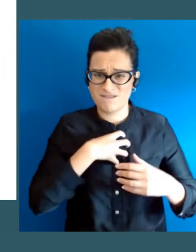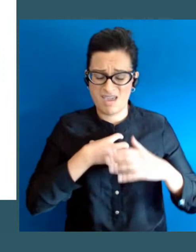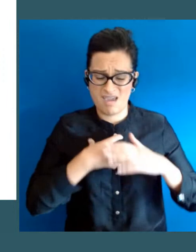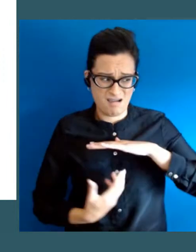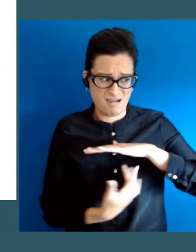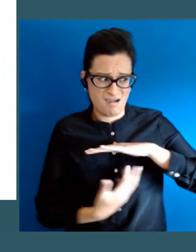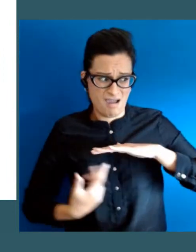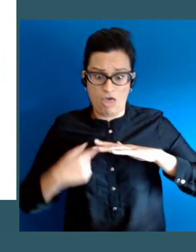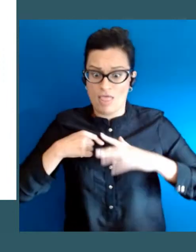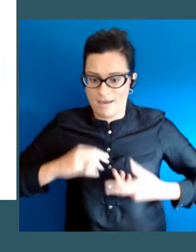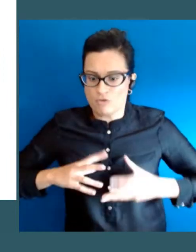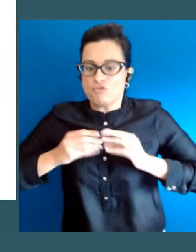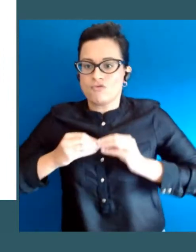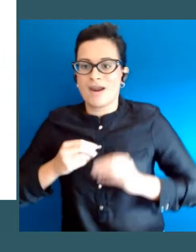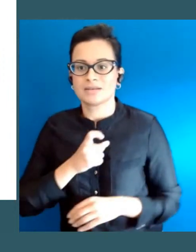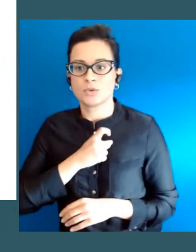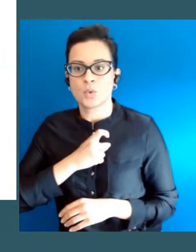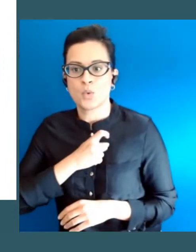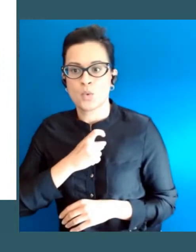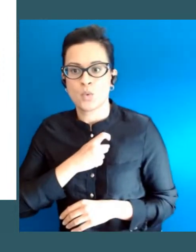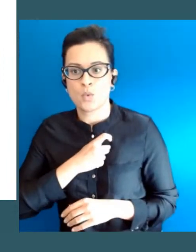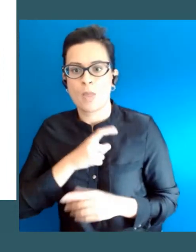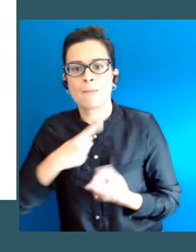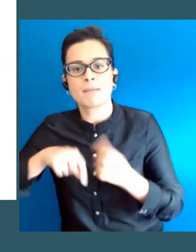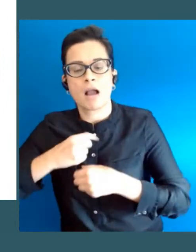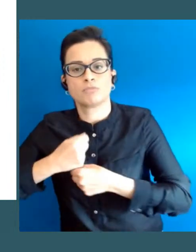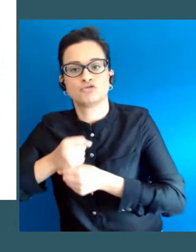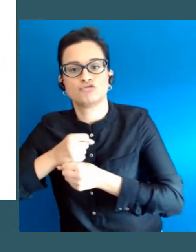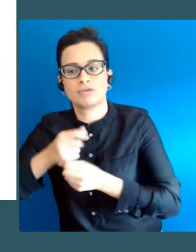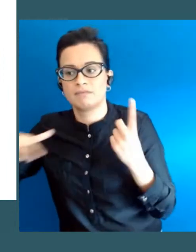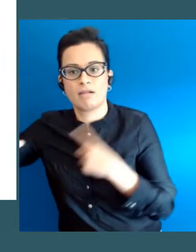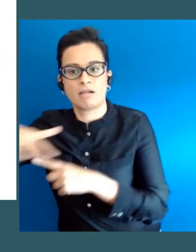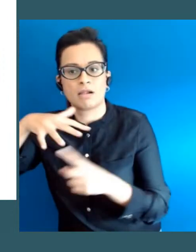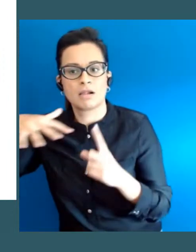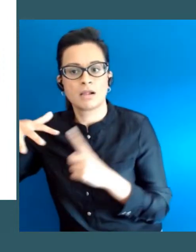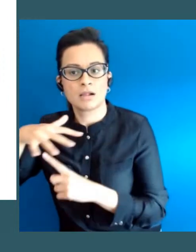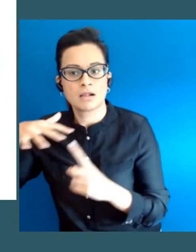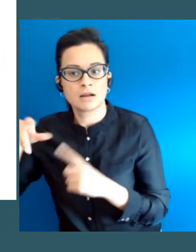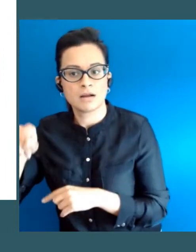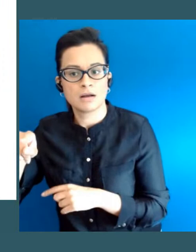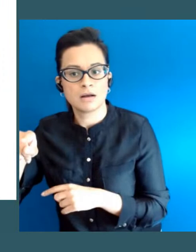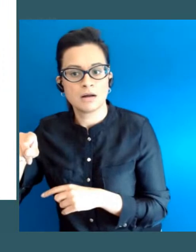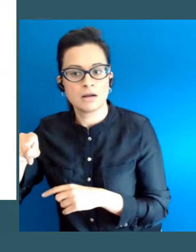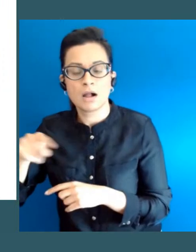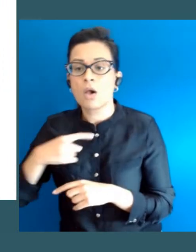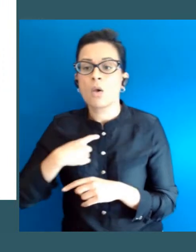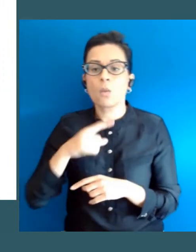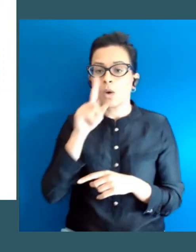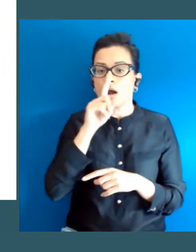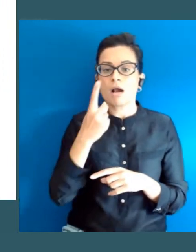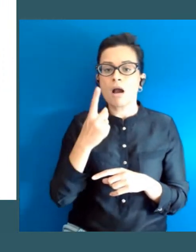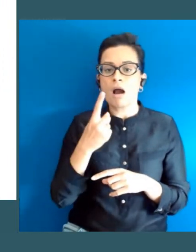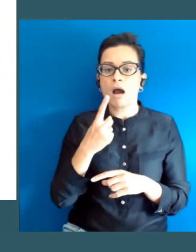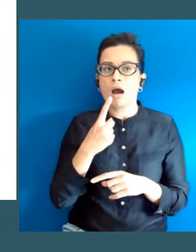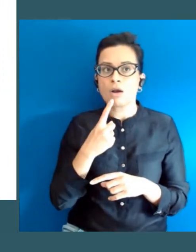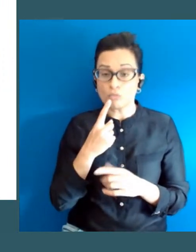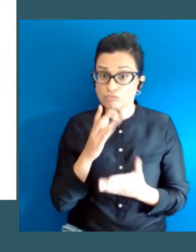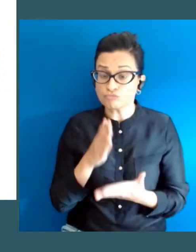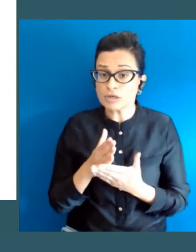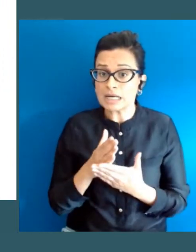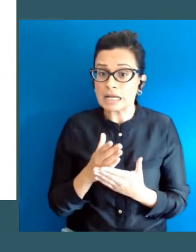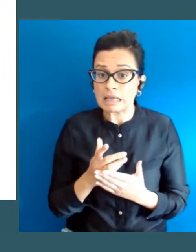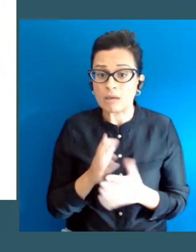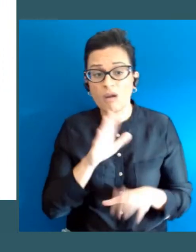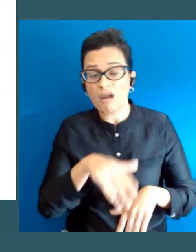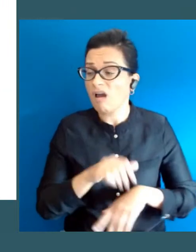provoking and stressful for the whole family. So we mustn't underestimate the burden of living with peanut allergy.